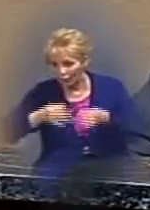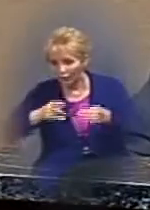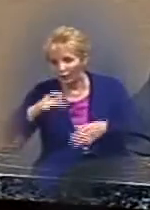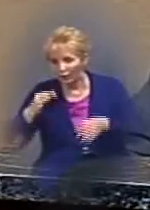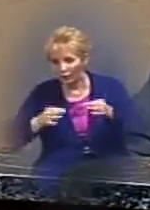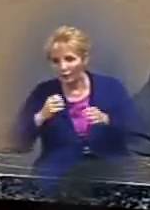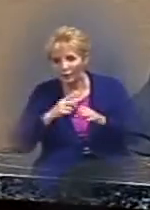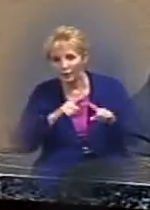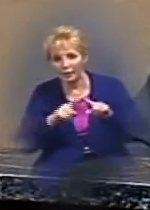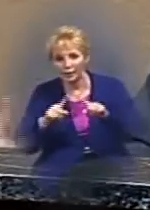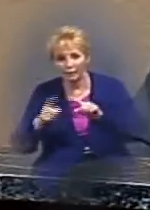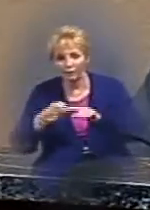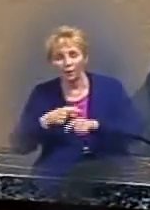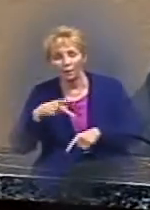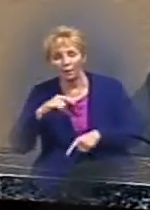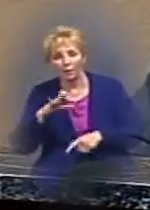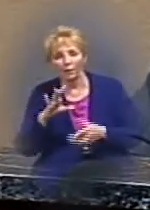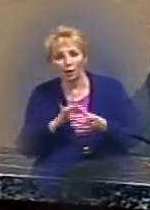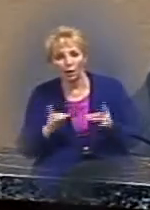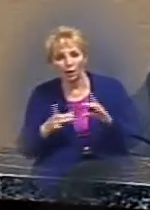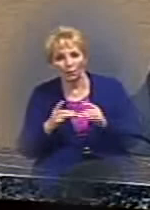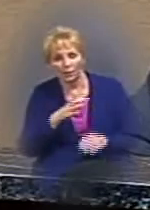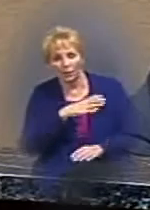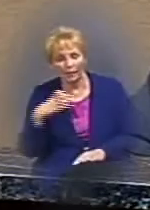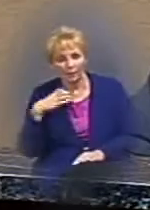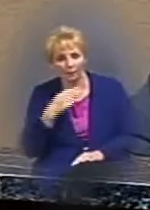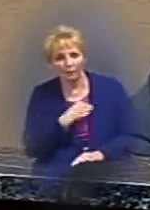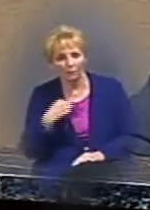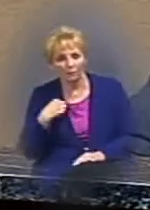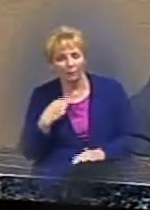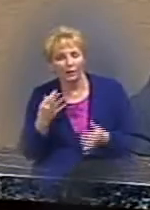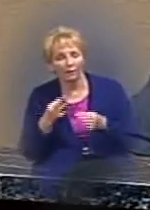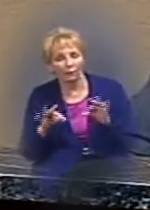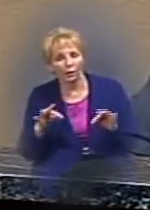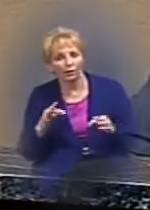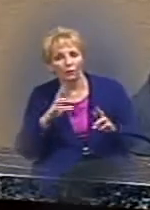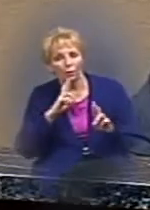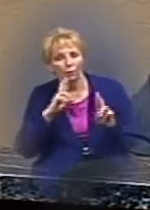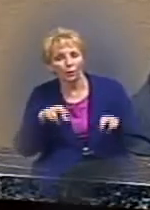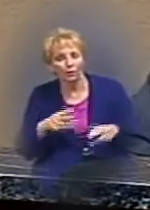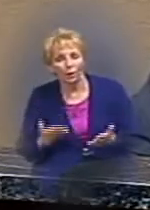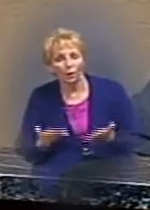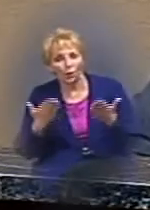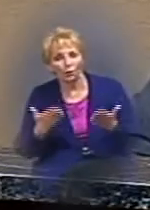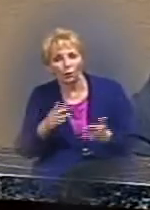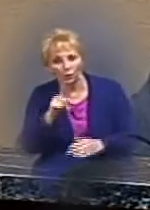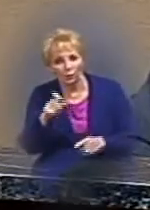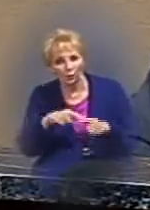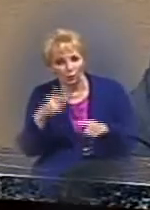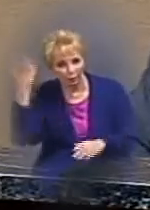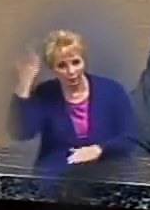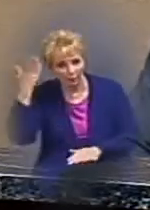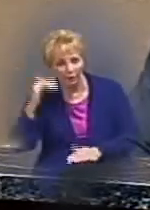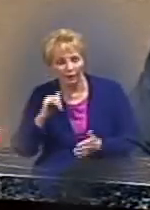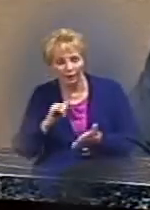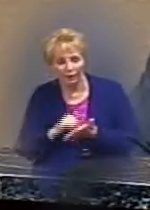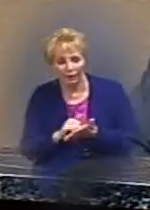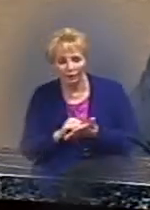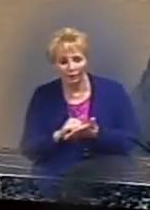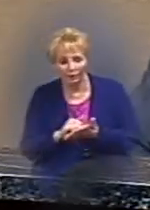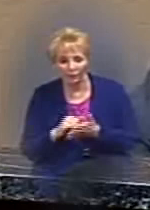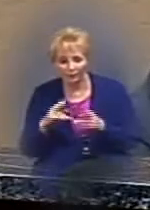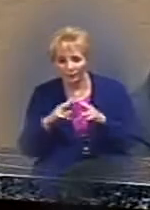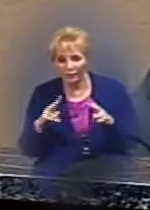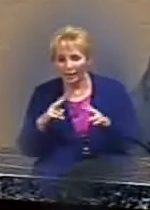hearings being different from public comment, council members would be free to respond or address questions to speakers. In fact, that may be